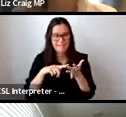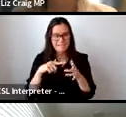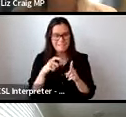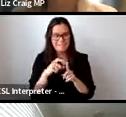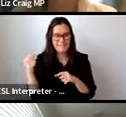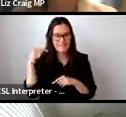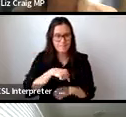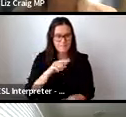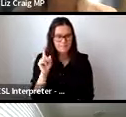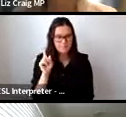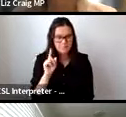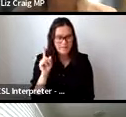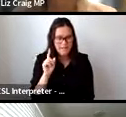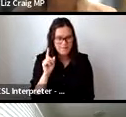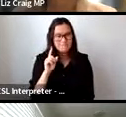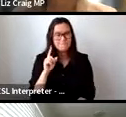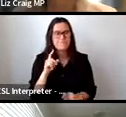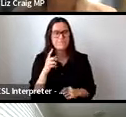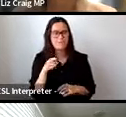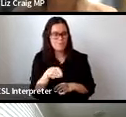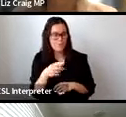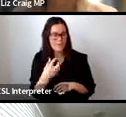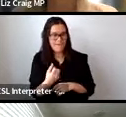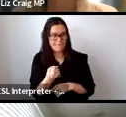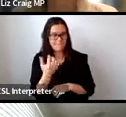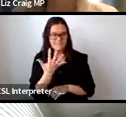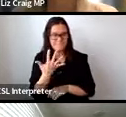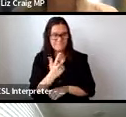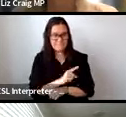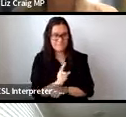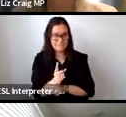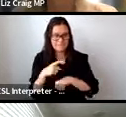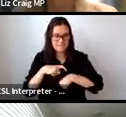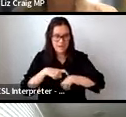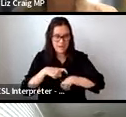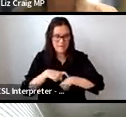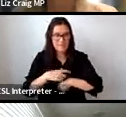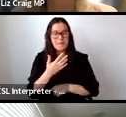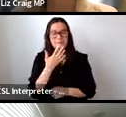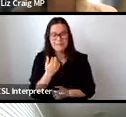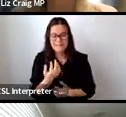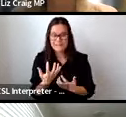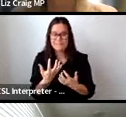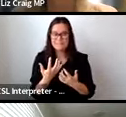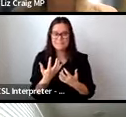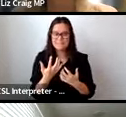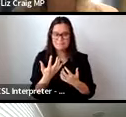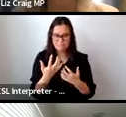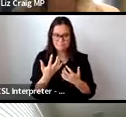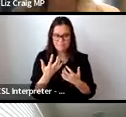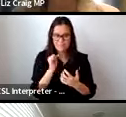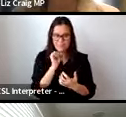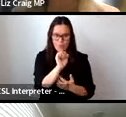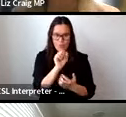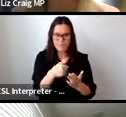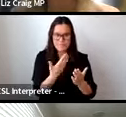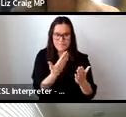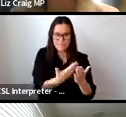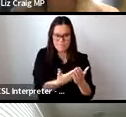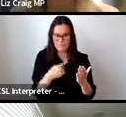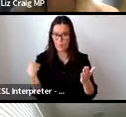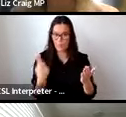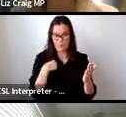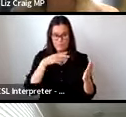have you for 15 minutes. Please take your very thorough submission as read,